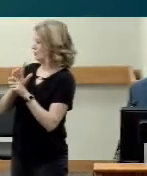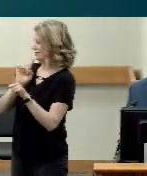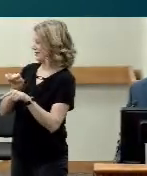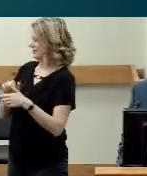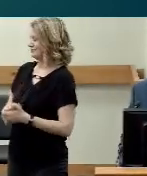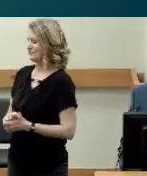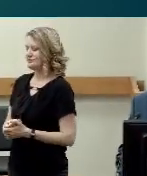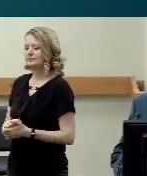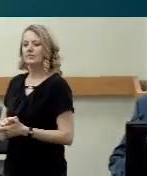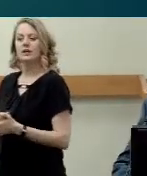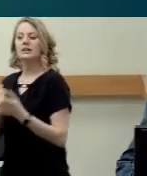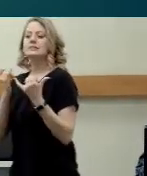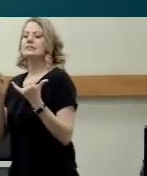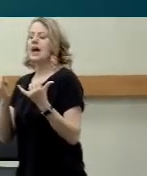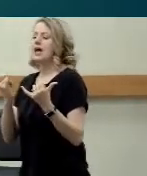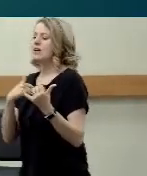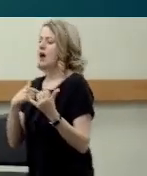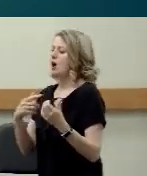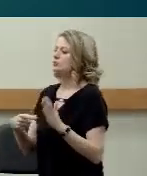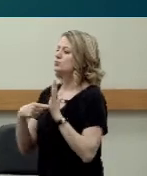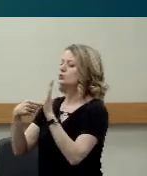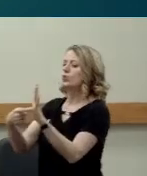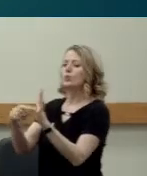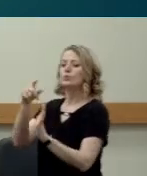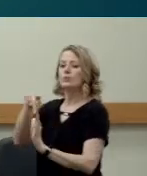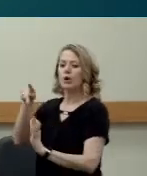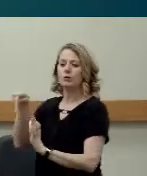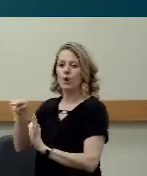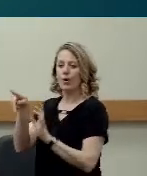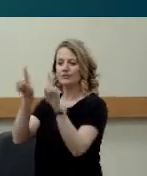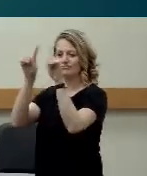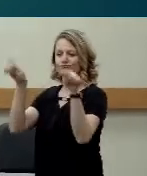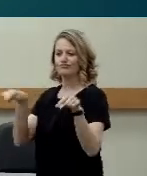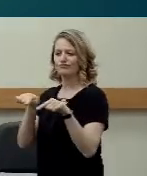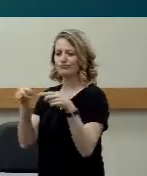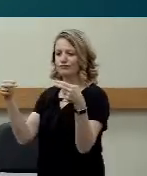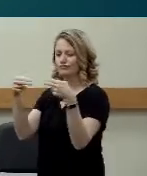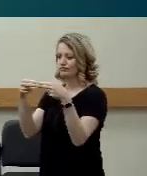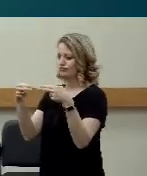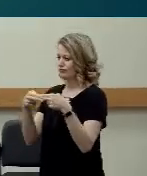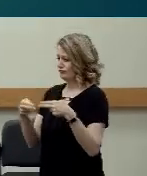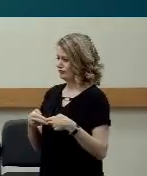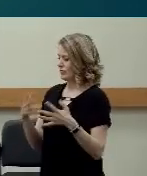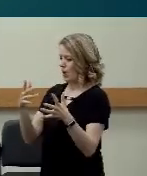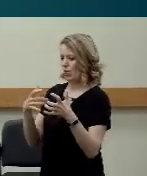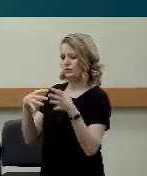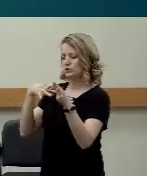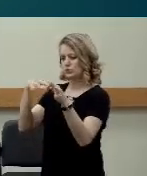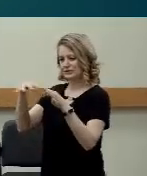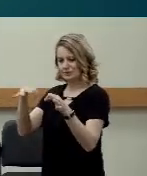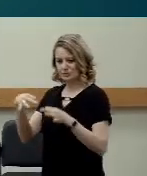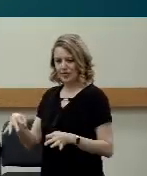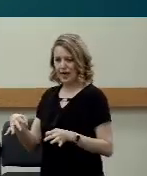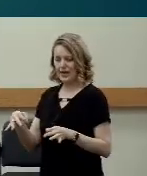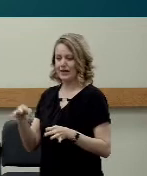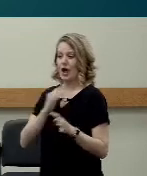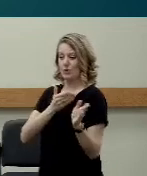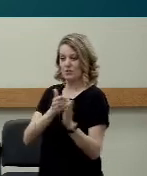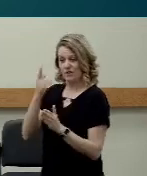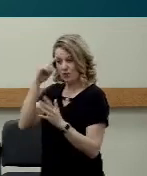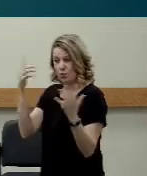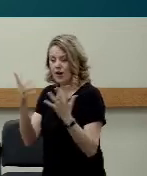have today a PowerPoint presentation during which I'm going to highlight the Rapid City Business Reopening